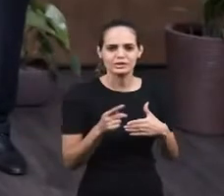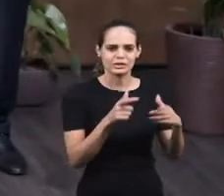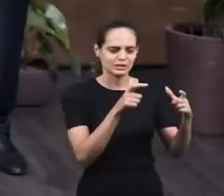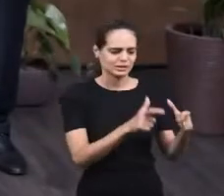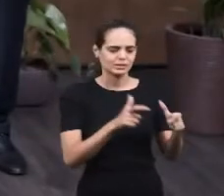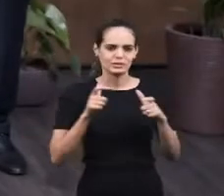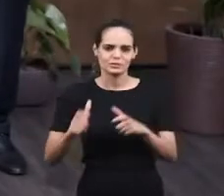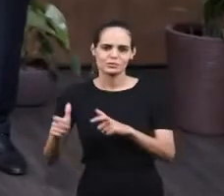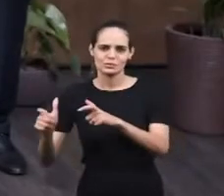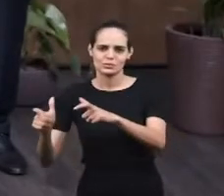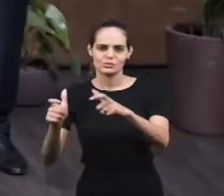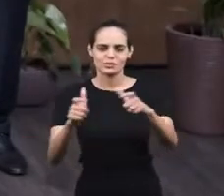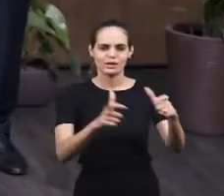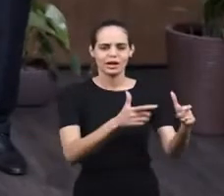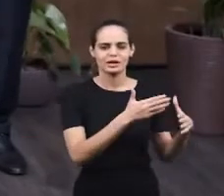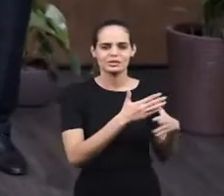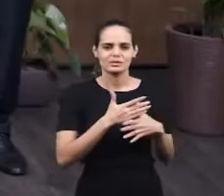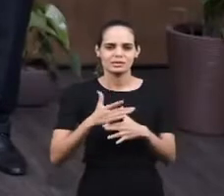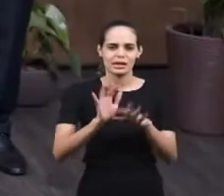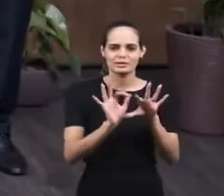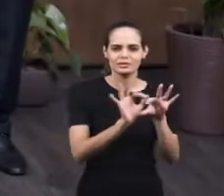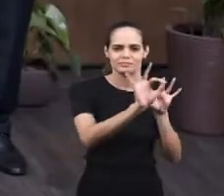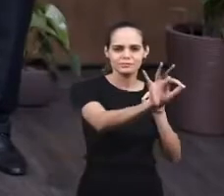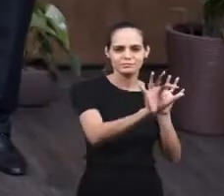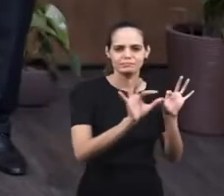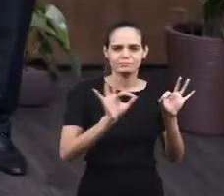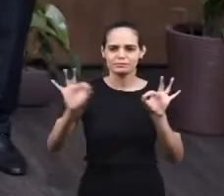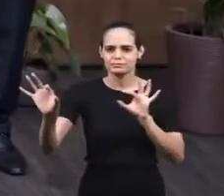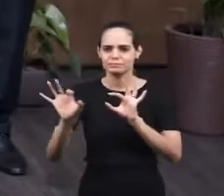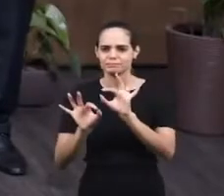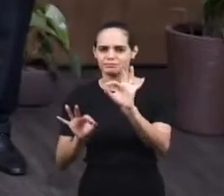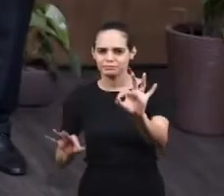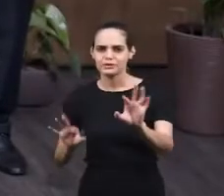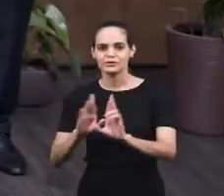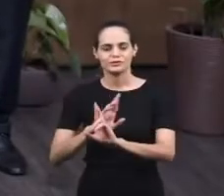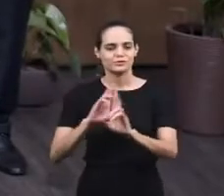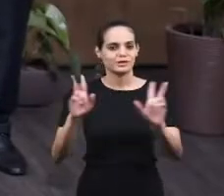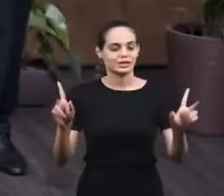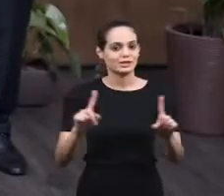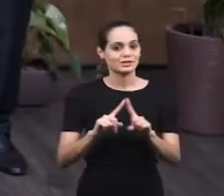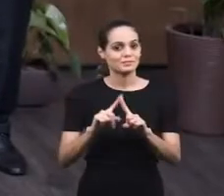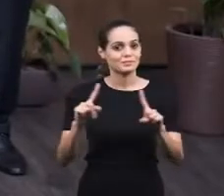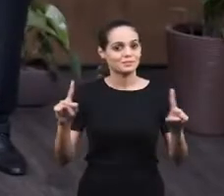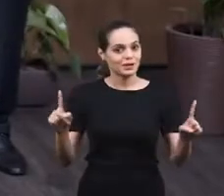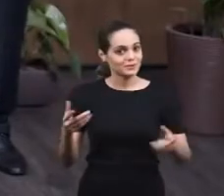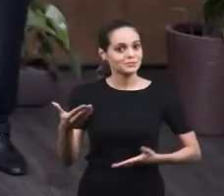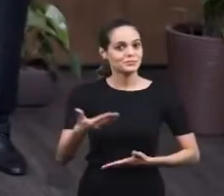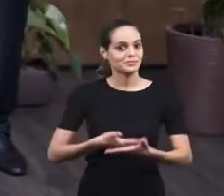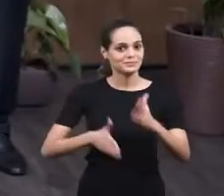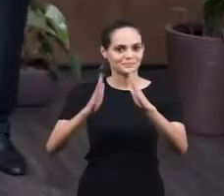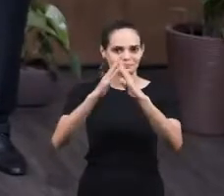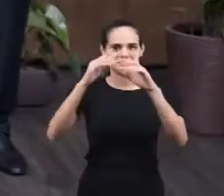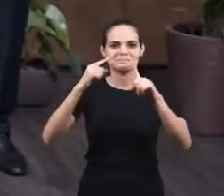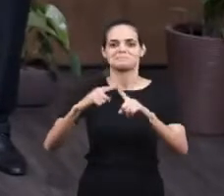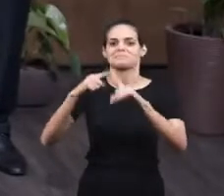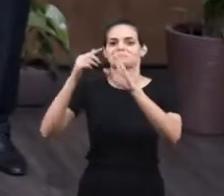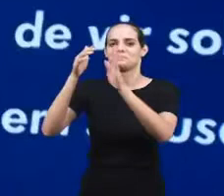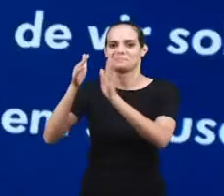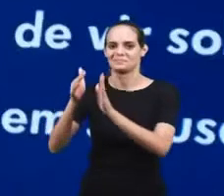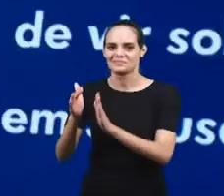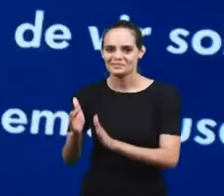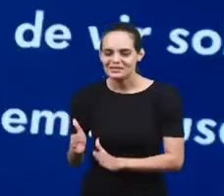even though they would be in different cities or different countries, the members of the faithful